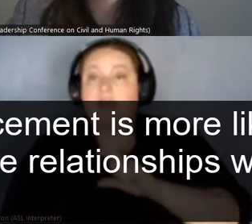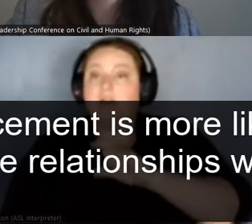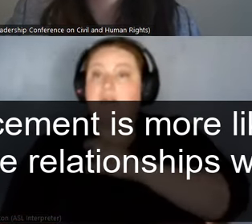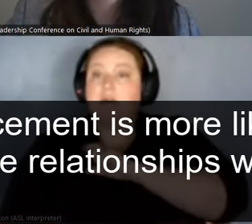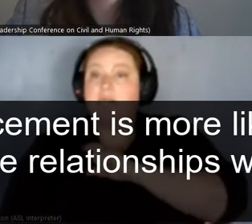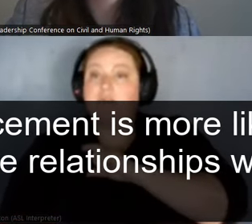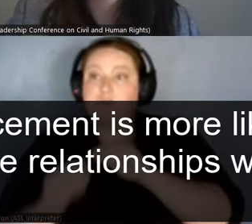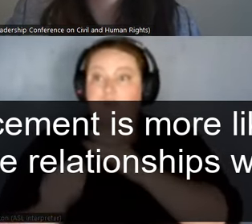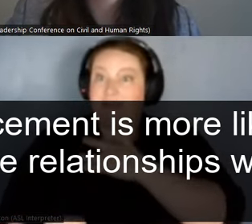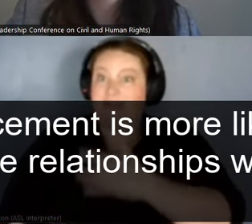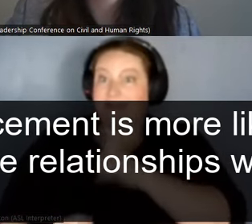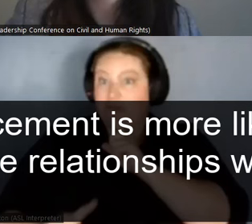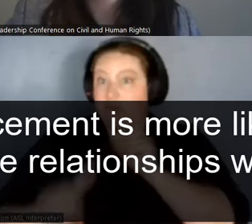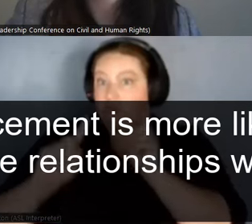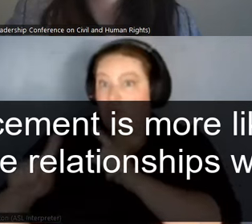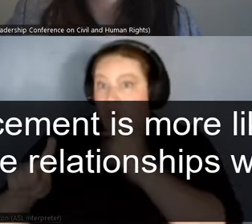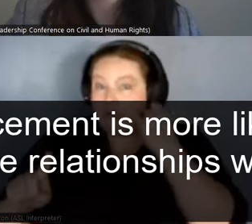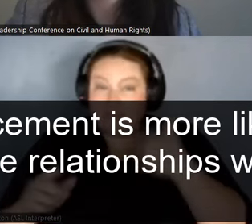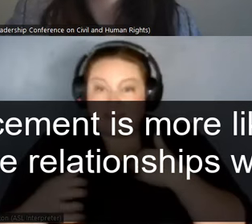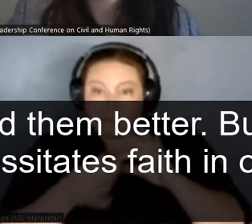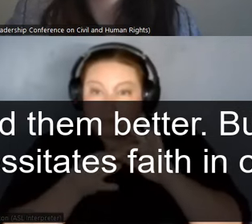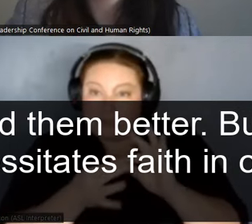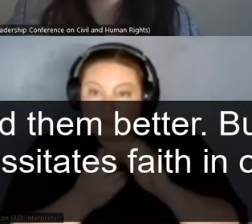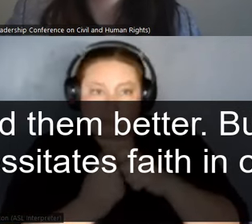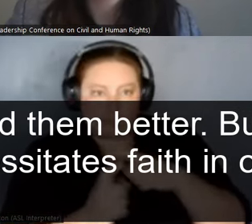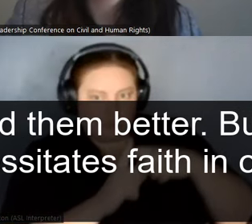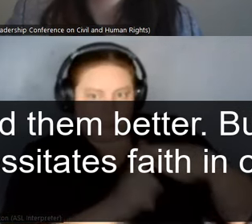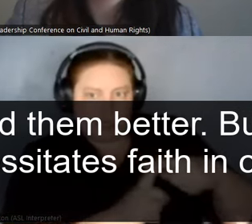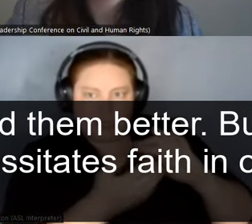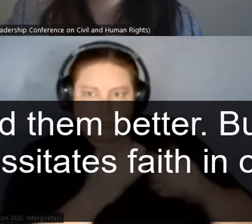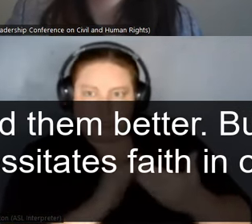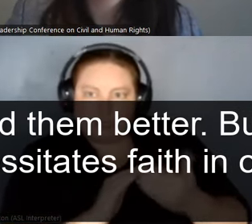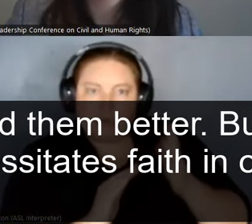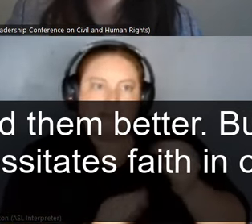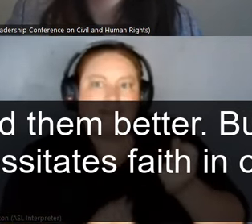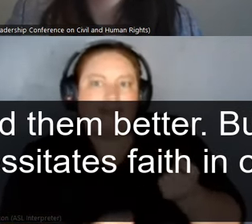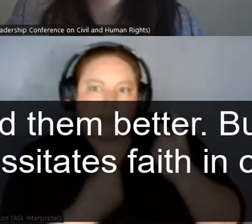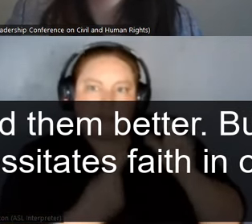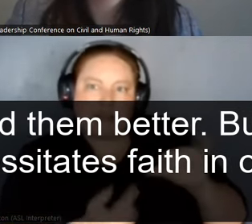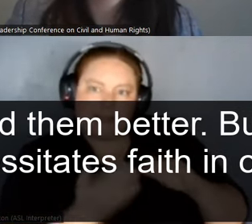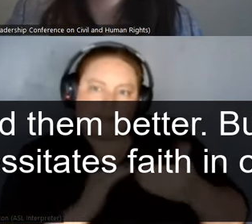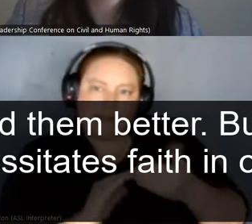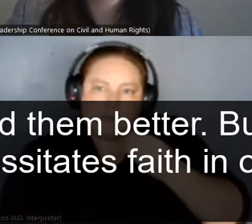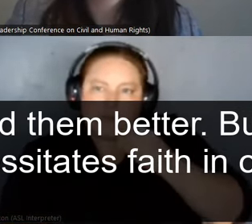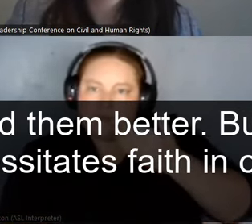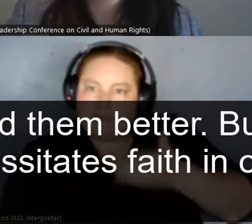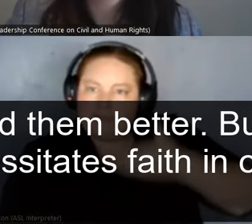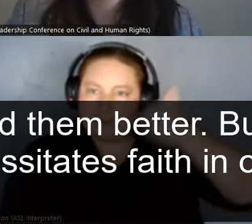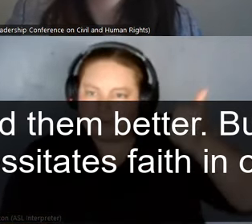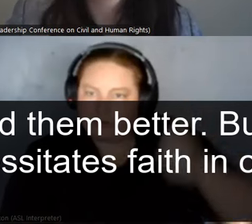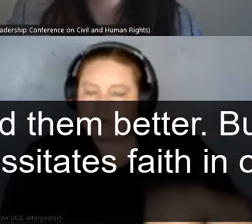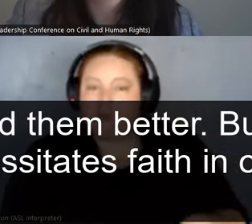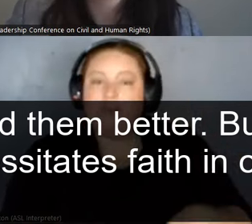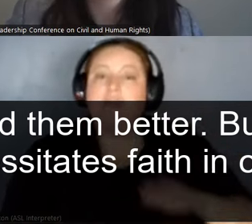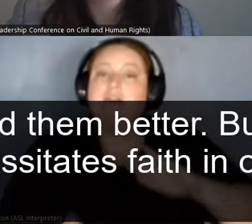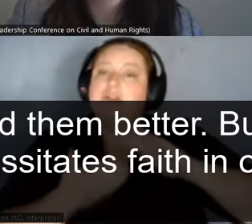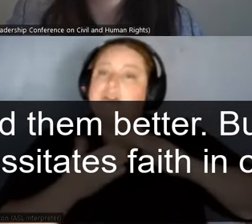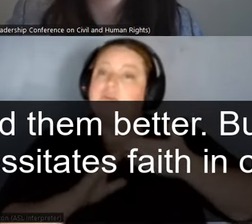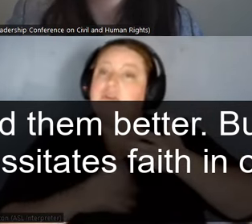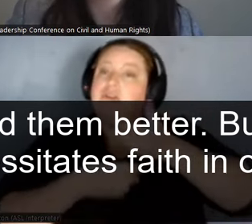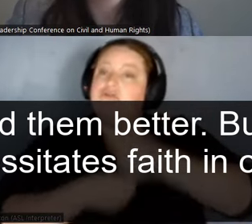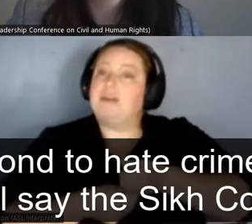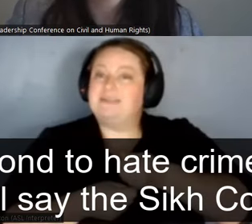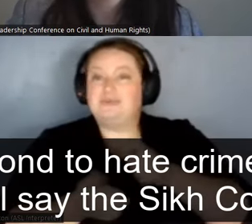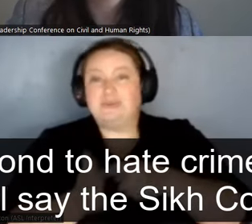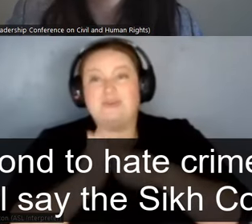likely to report when they have relationships with targeted communities and understand them better. But community trust also necessitates faith